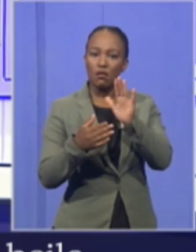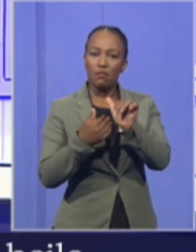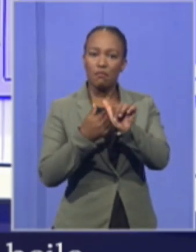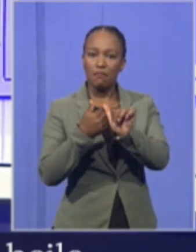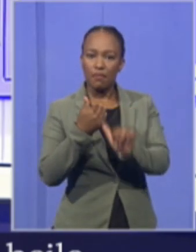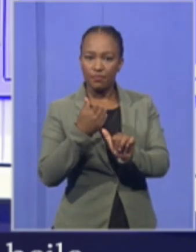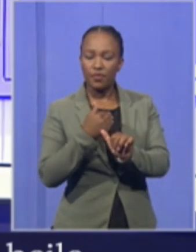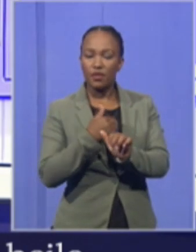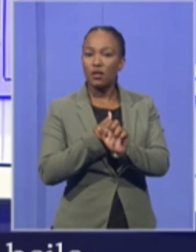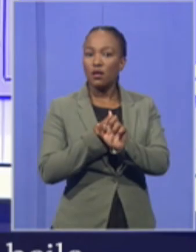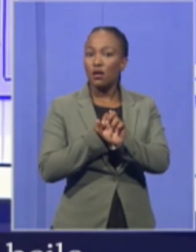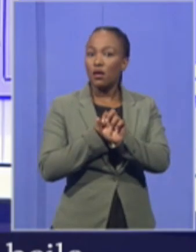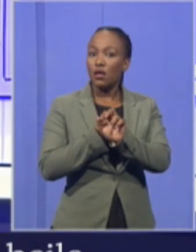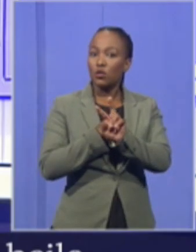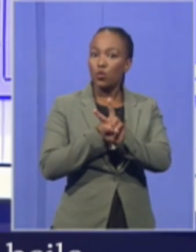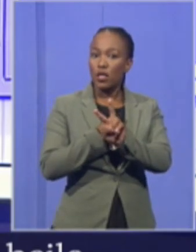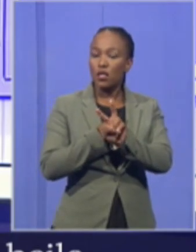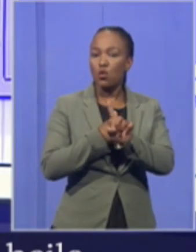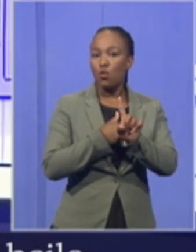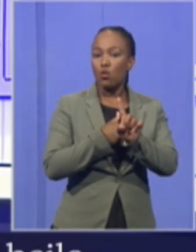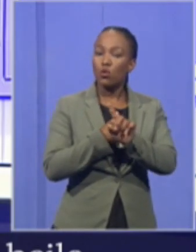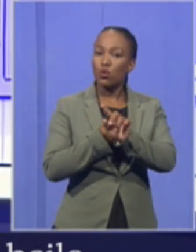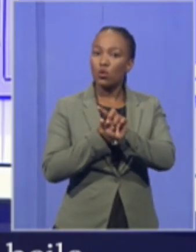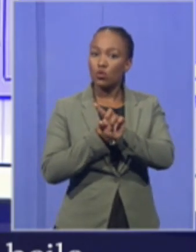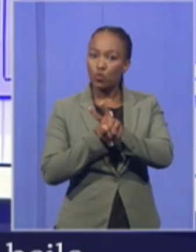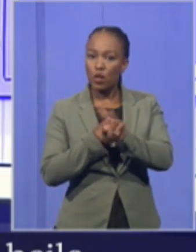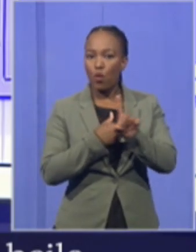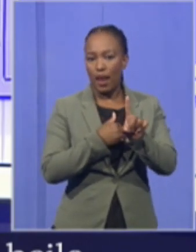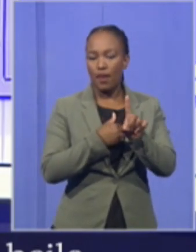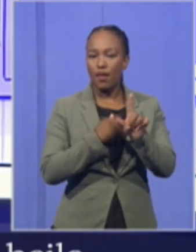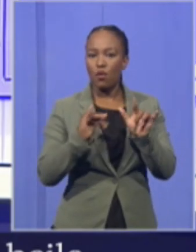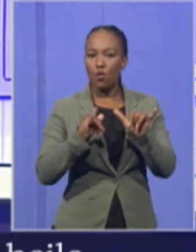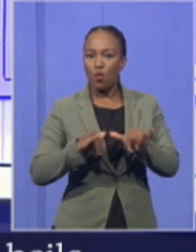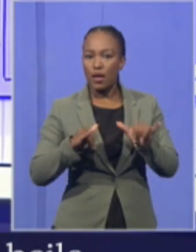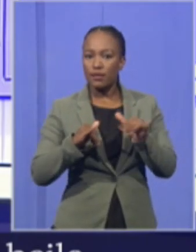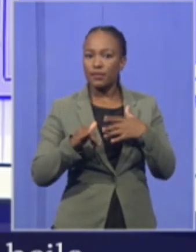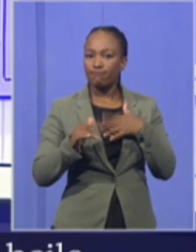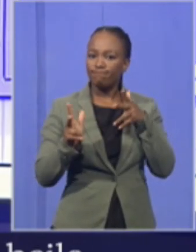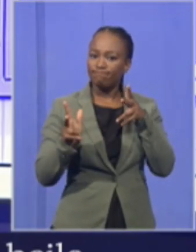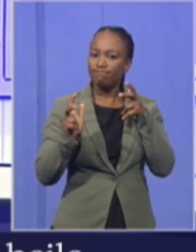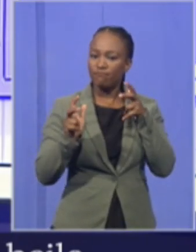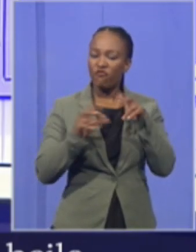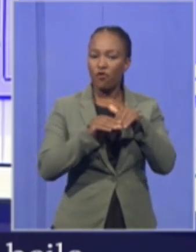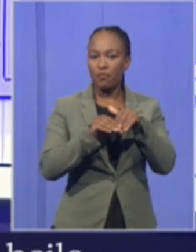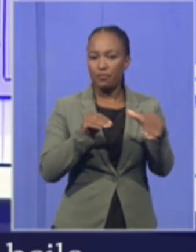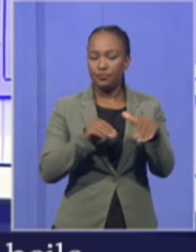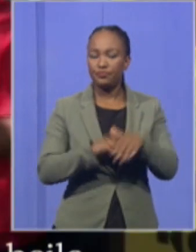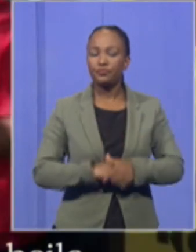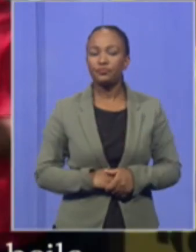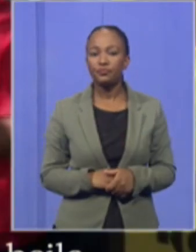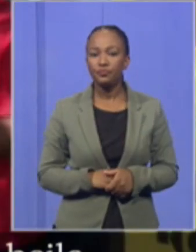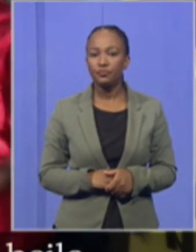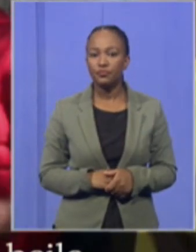le 21 fa go santse go letilwe dithetso tsa beili.